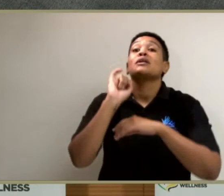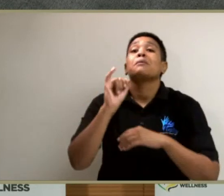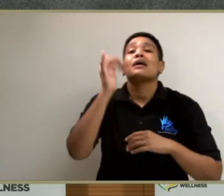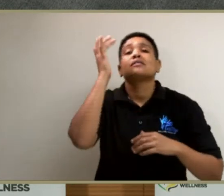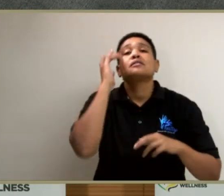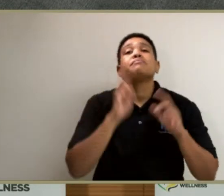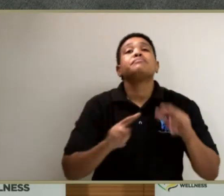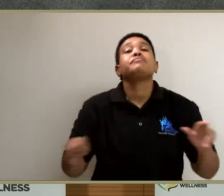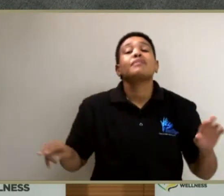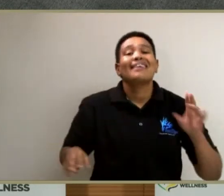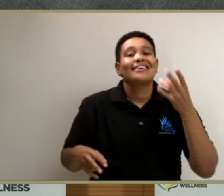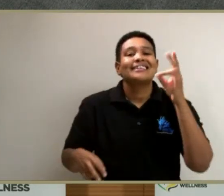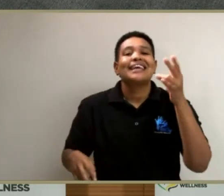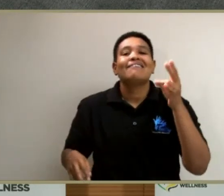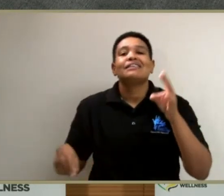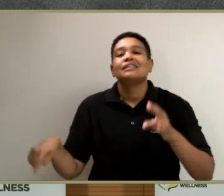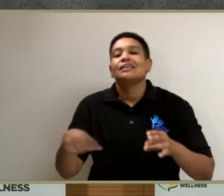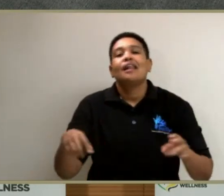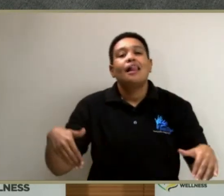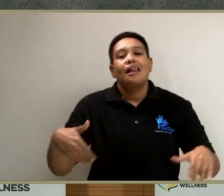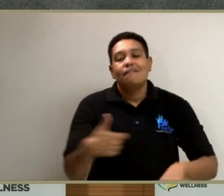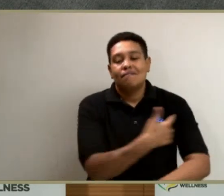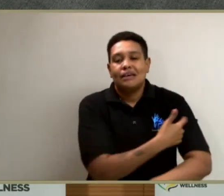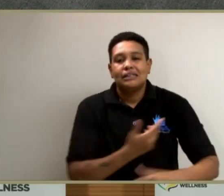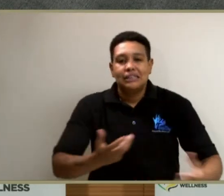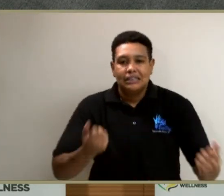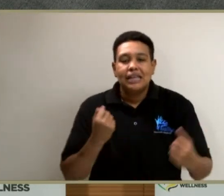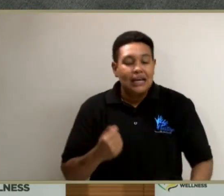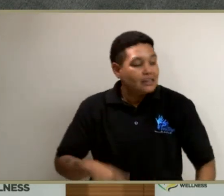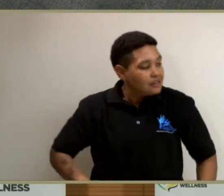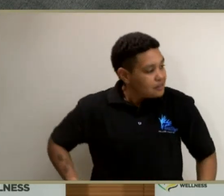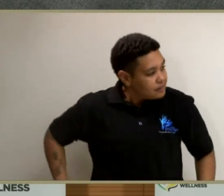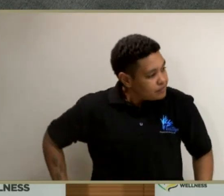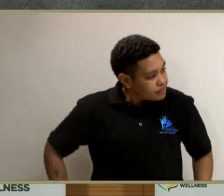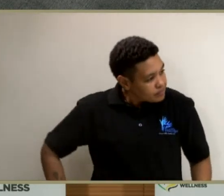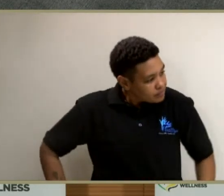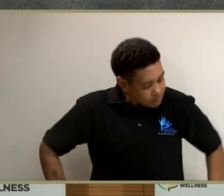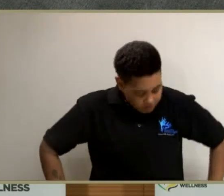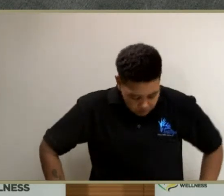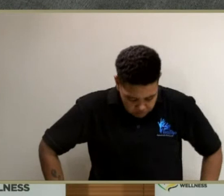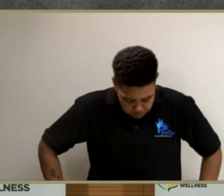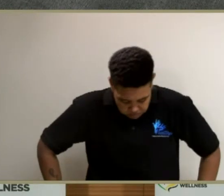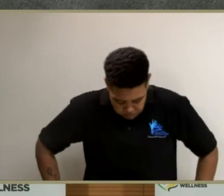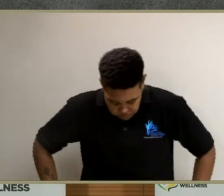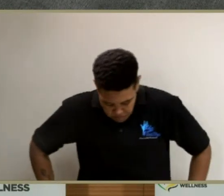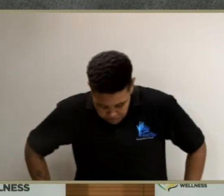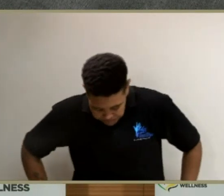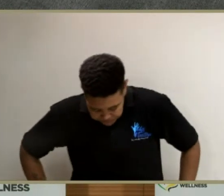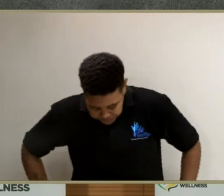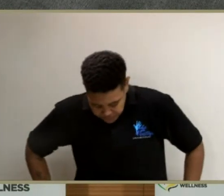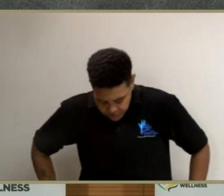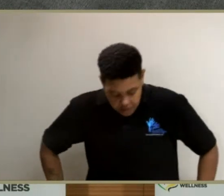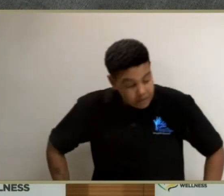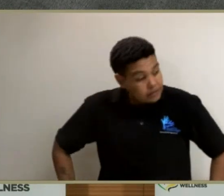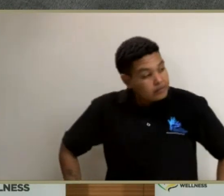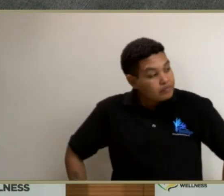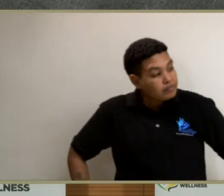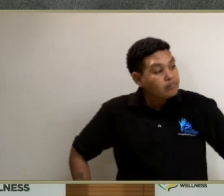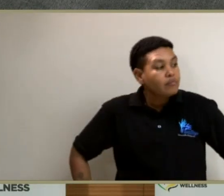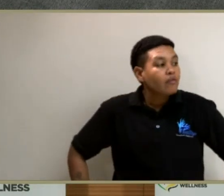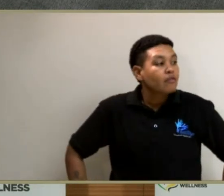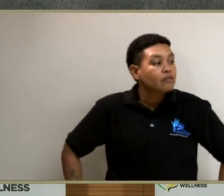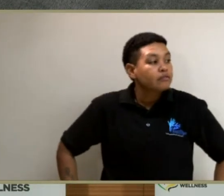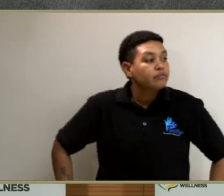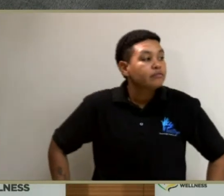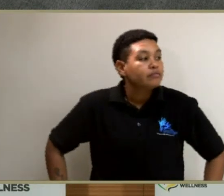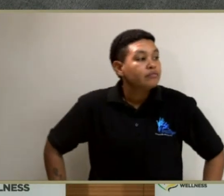patients, 17 were unvaccinated. And I'm saying this to Stephen, our communication. We need to do a